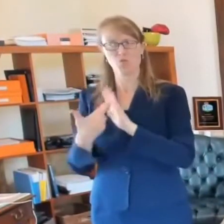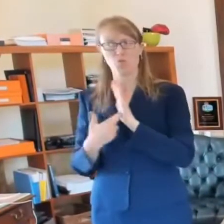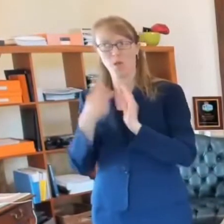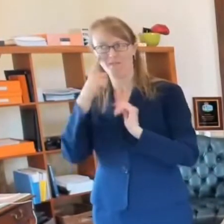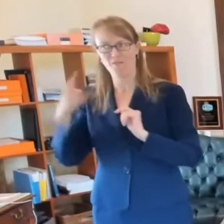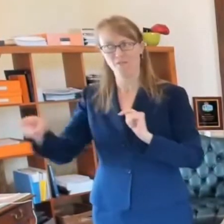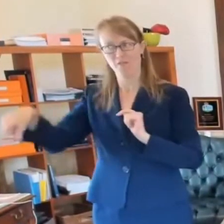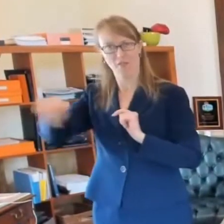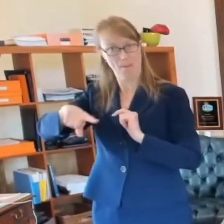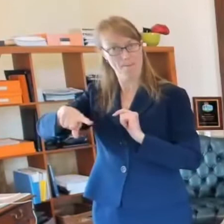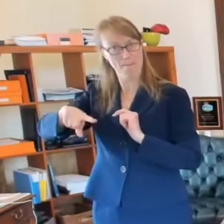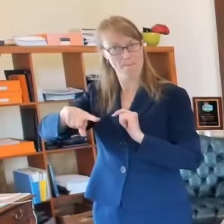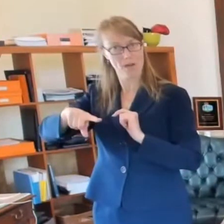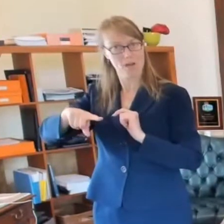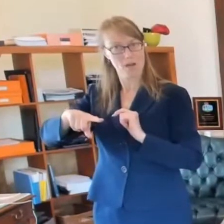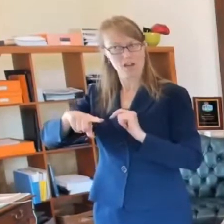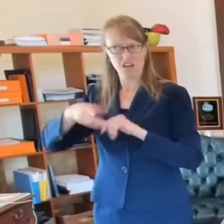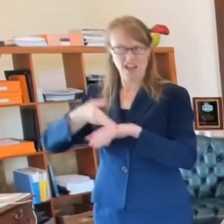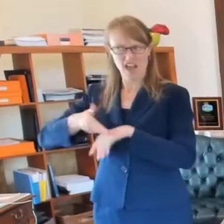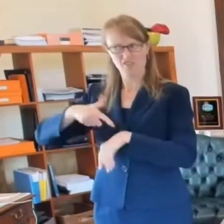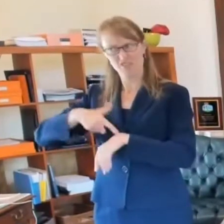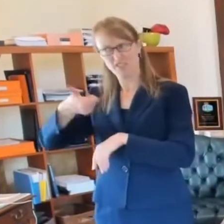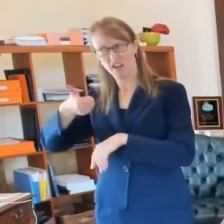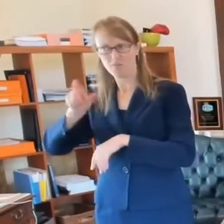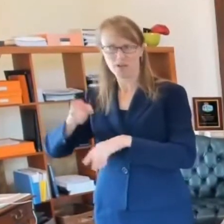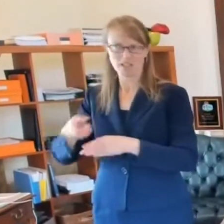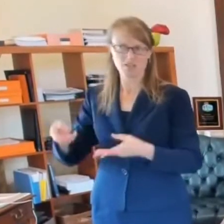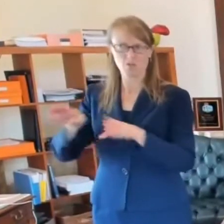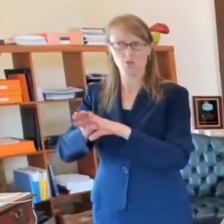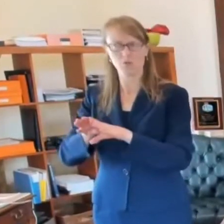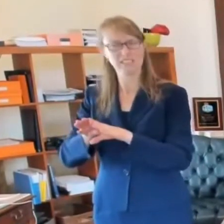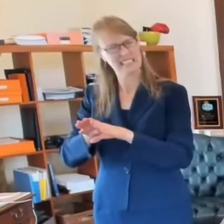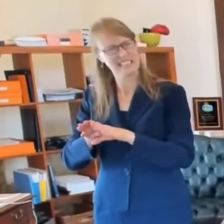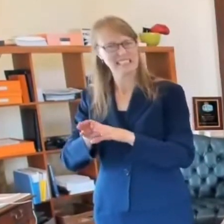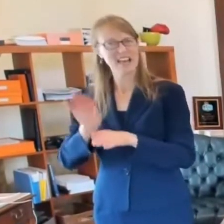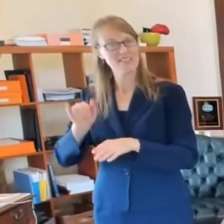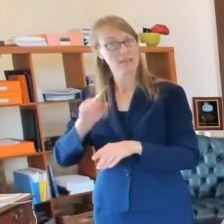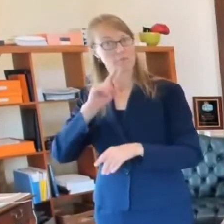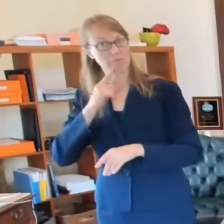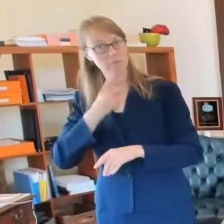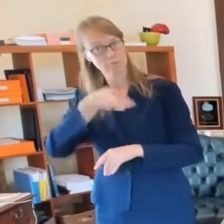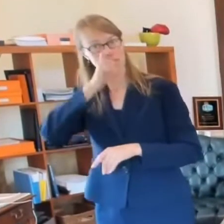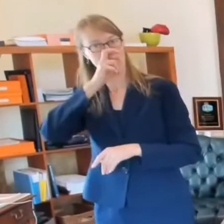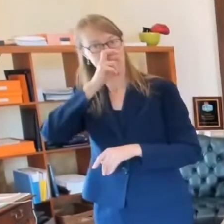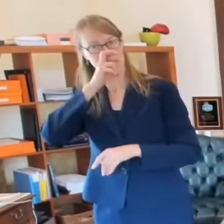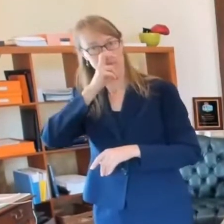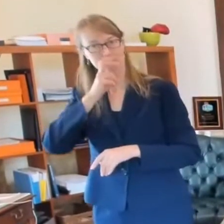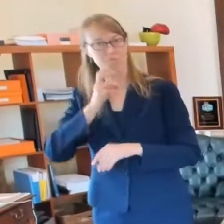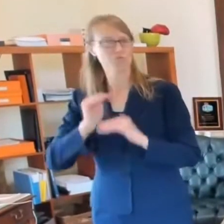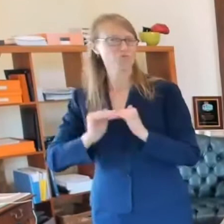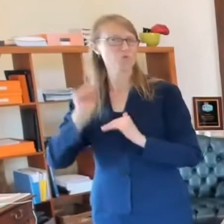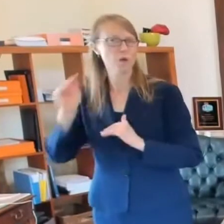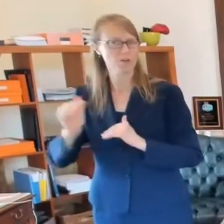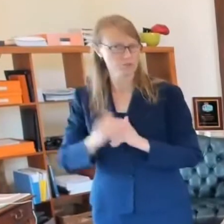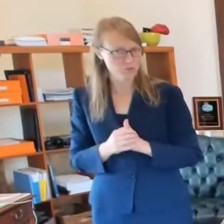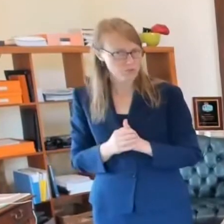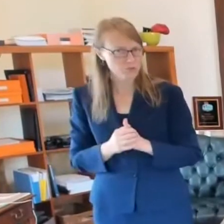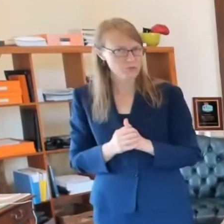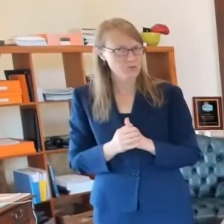is, I think, a little bit extreme, at least for the city of St. Louis at this time. Now we are looking